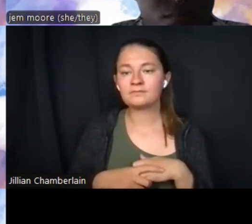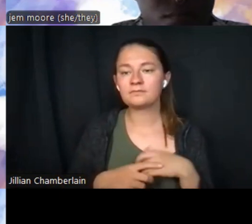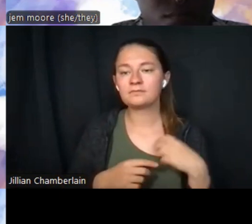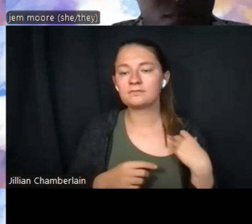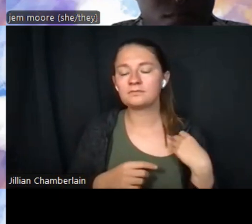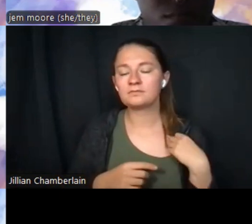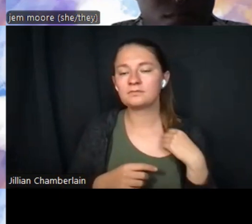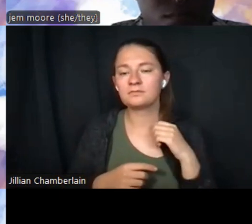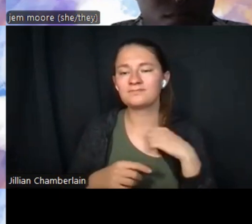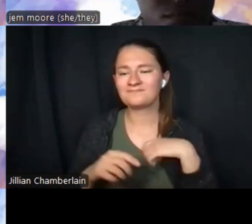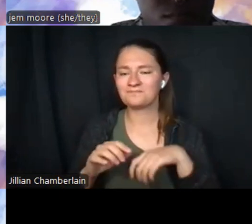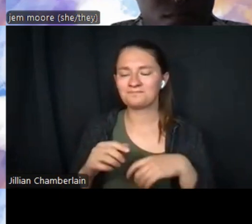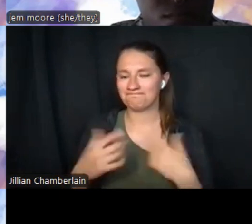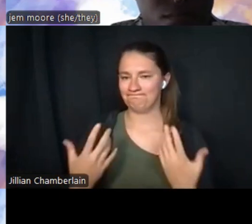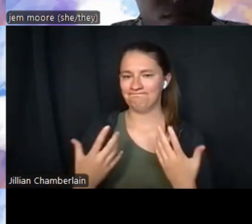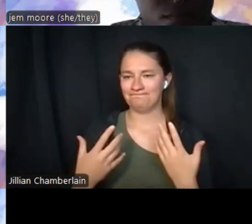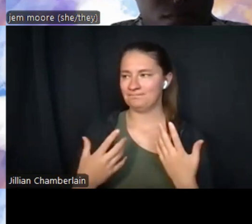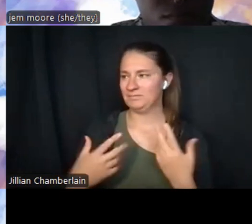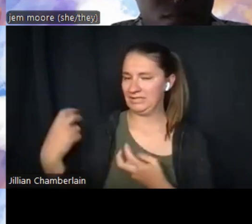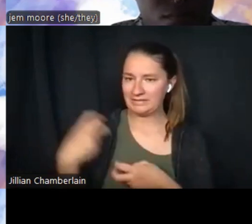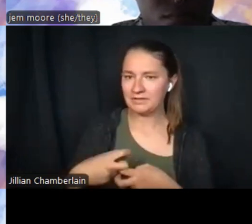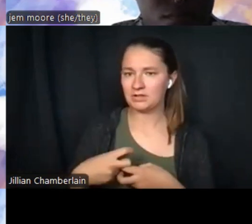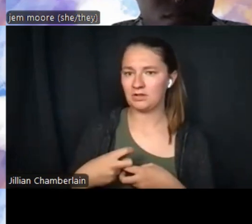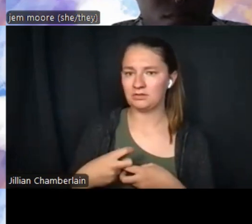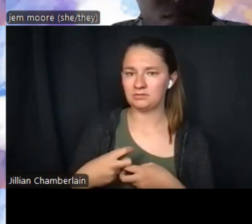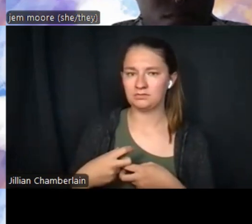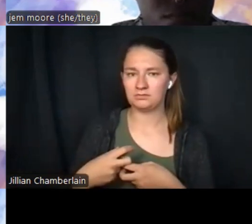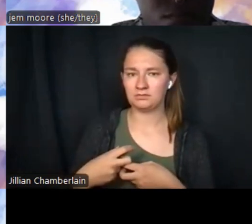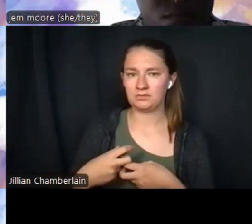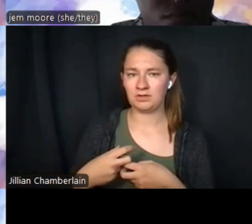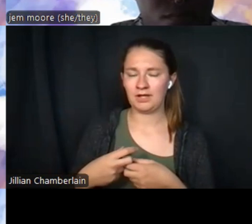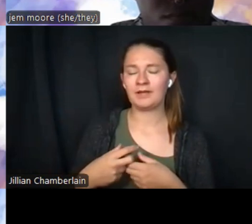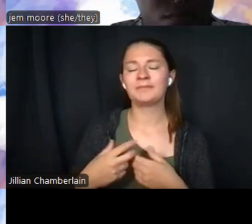very difficult. I mean, there's an ongoing lawsuit